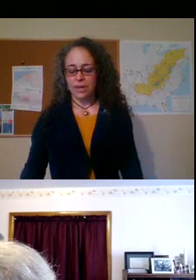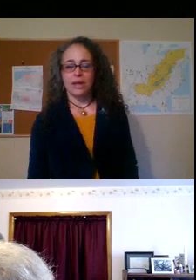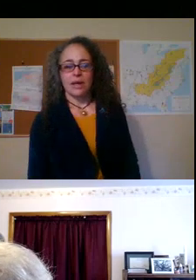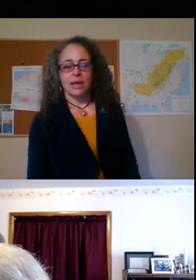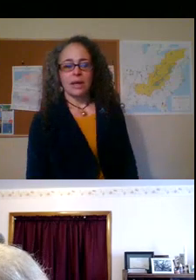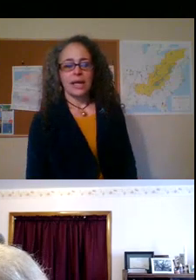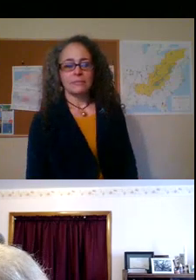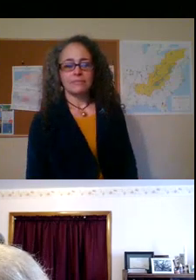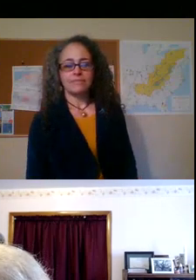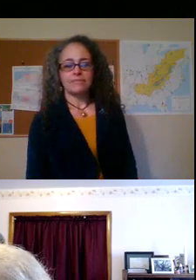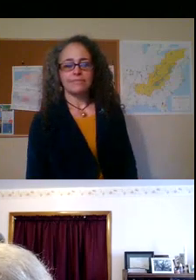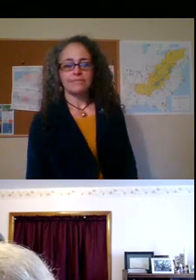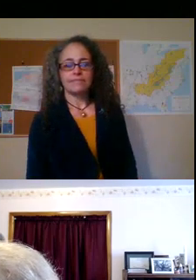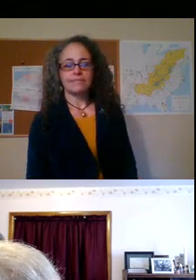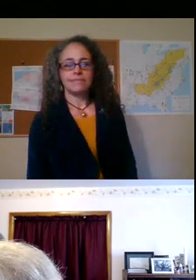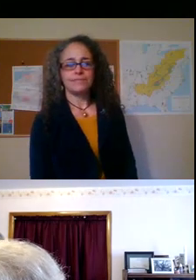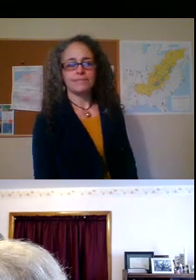So yeah.